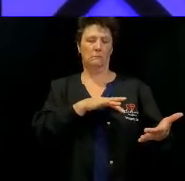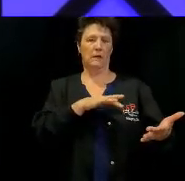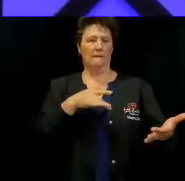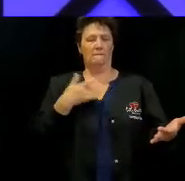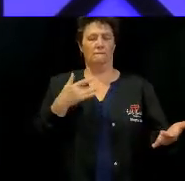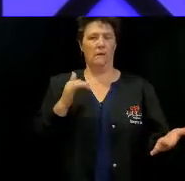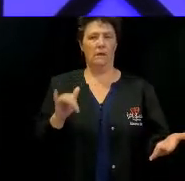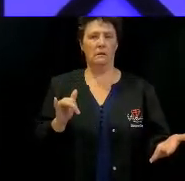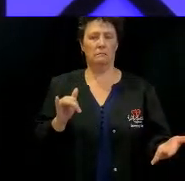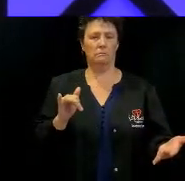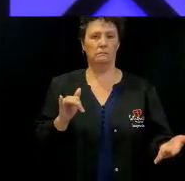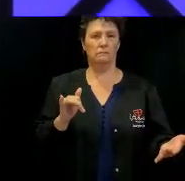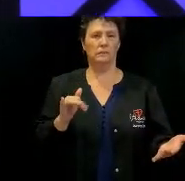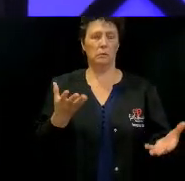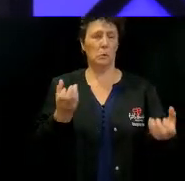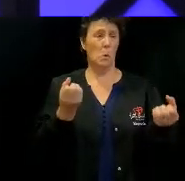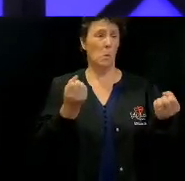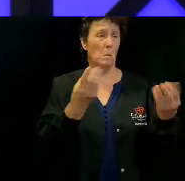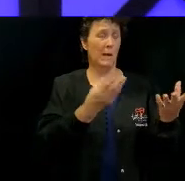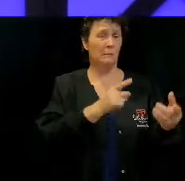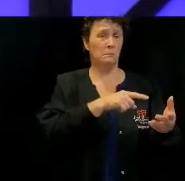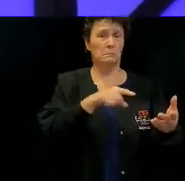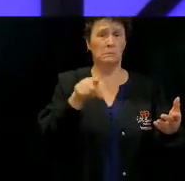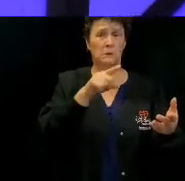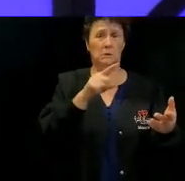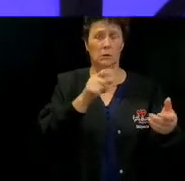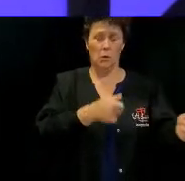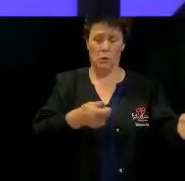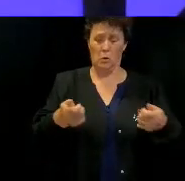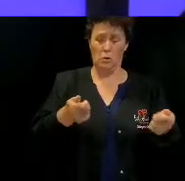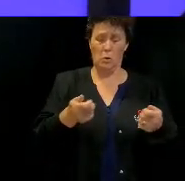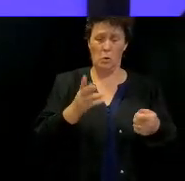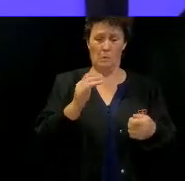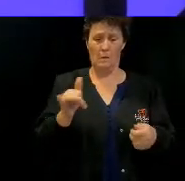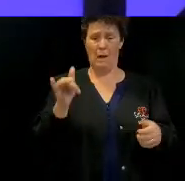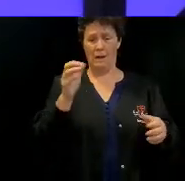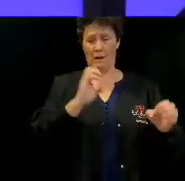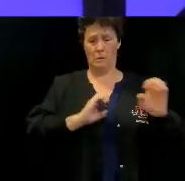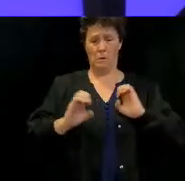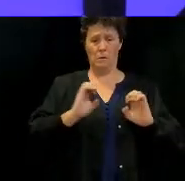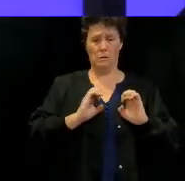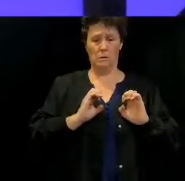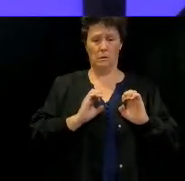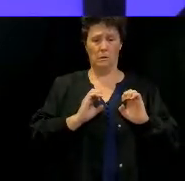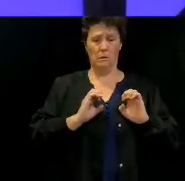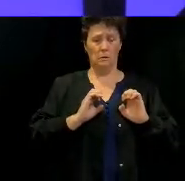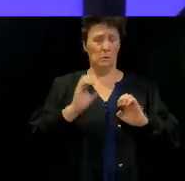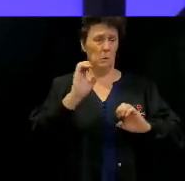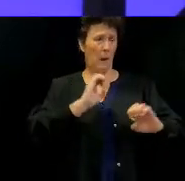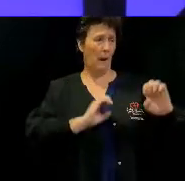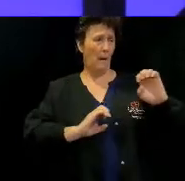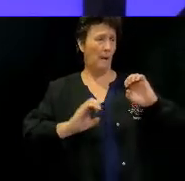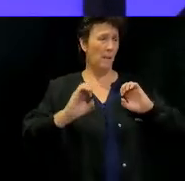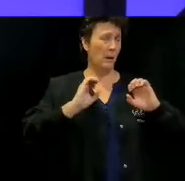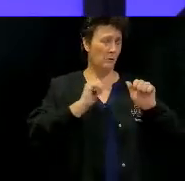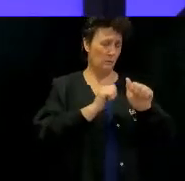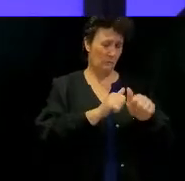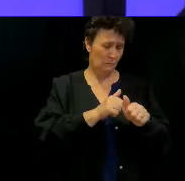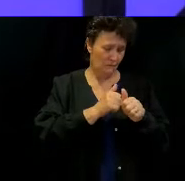So many of us are being controlled by our emotions. We're emotional roller coasters, and it's destroying our